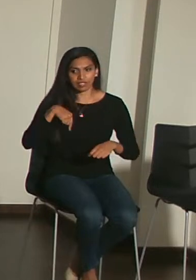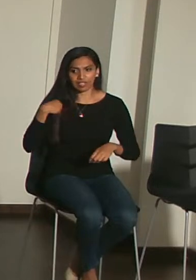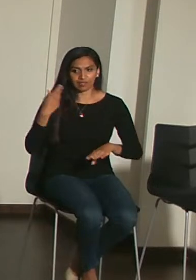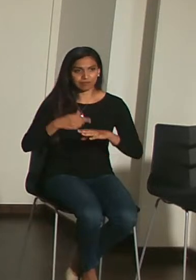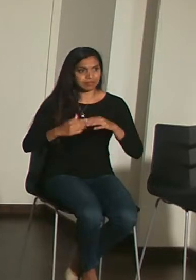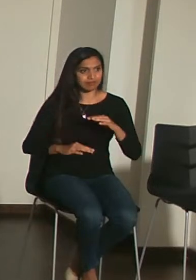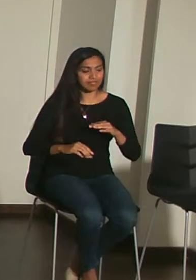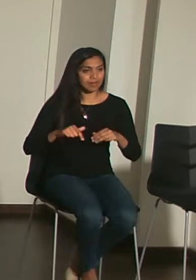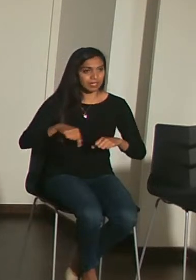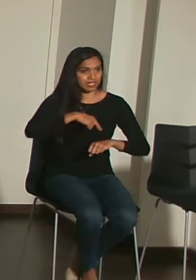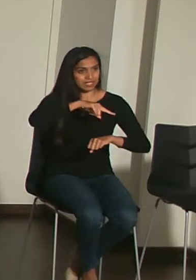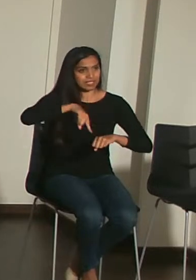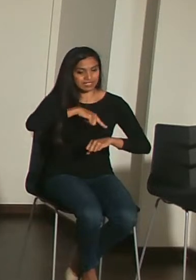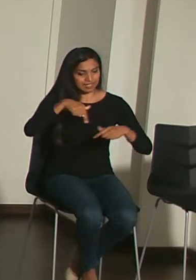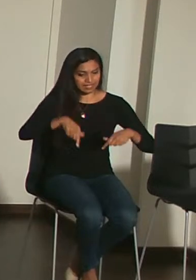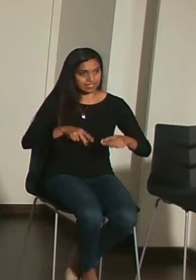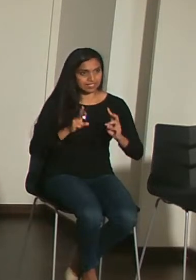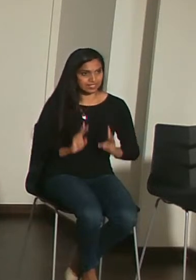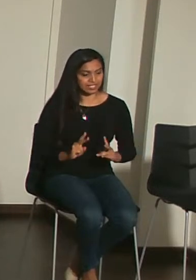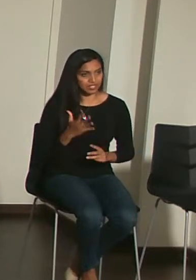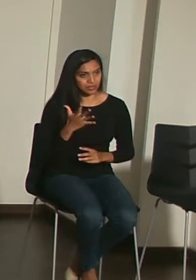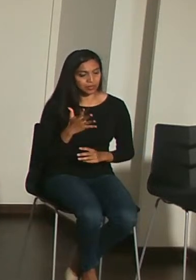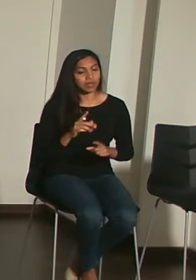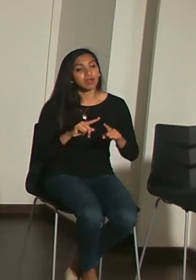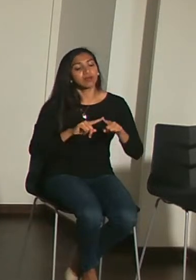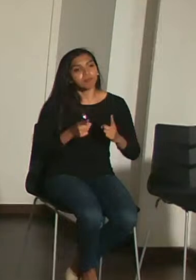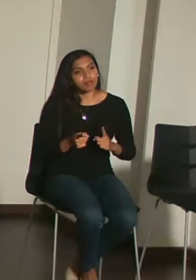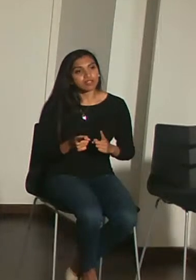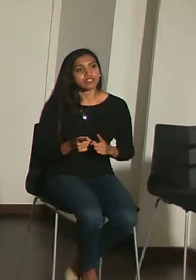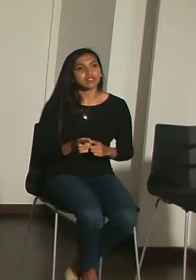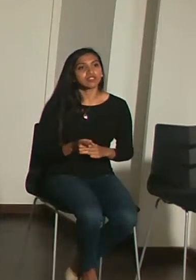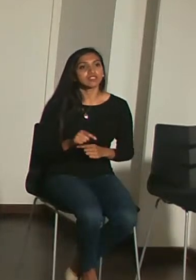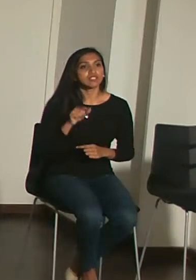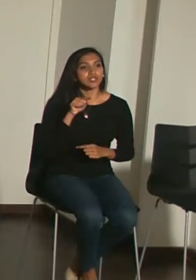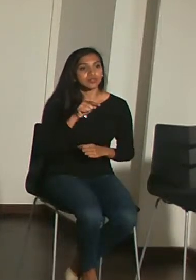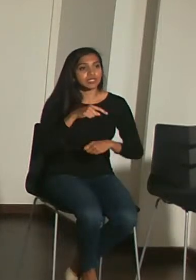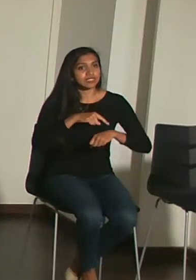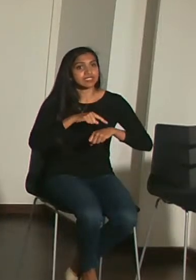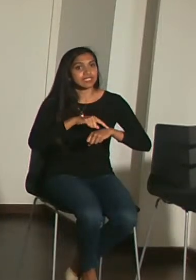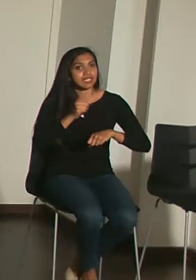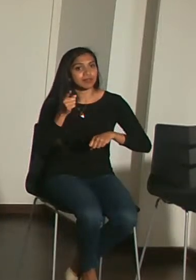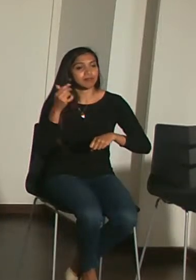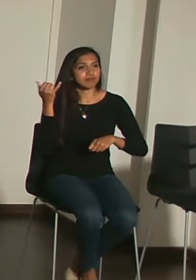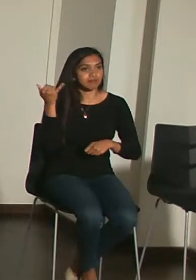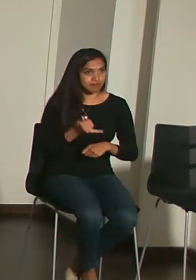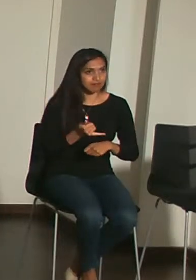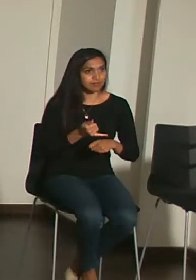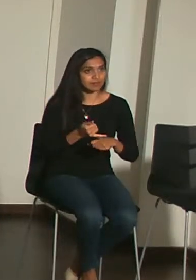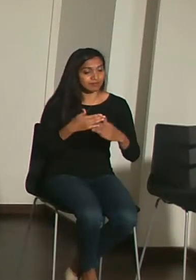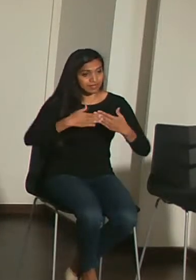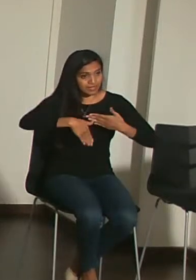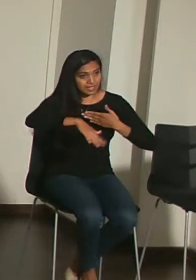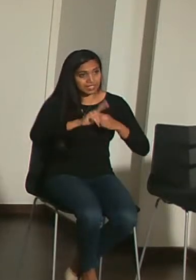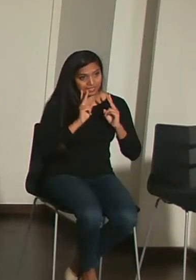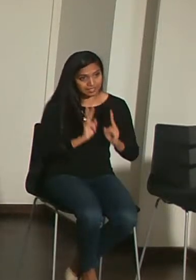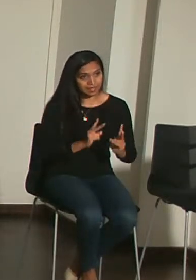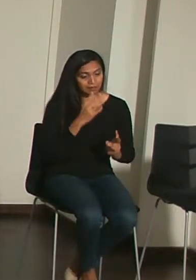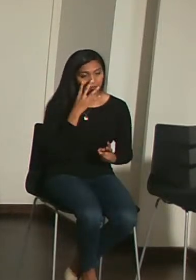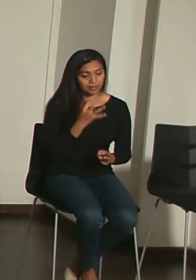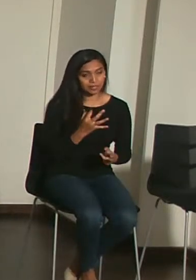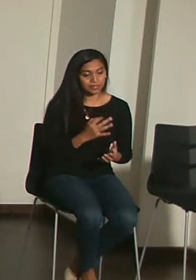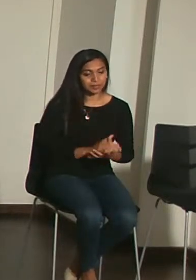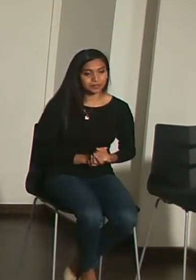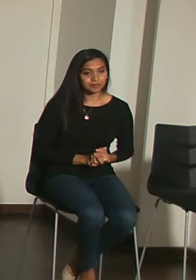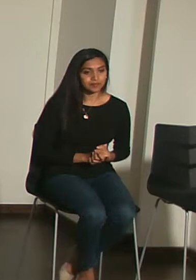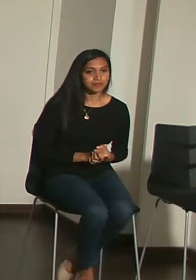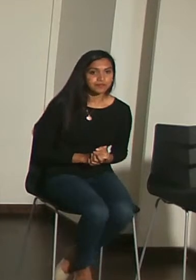so I don't think I'm the best judge of it. But yes, it's bad either way. Um, so even